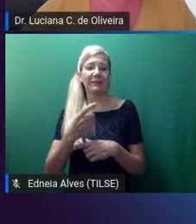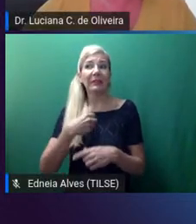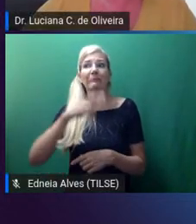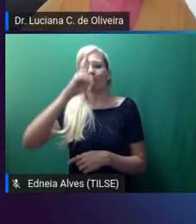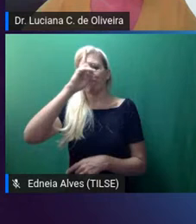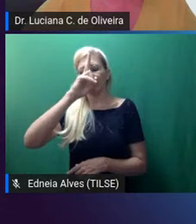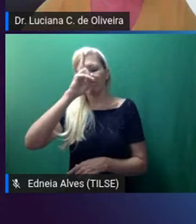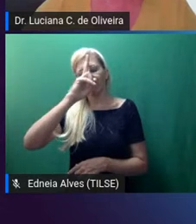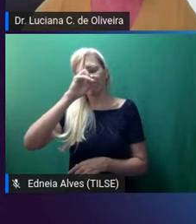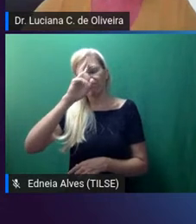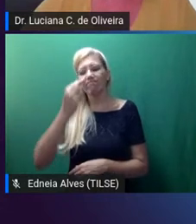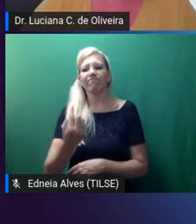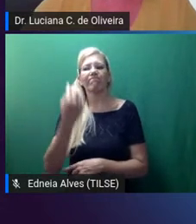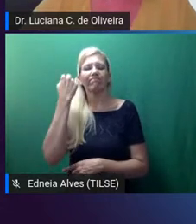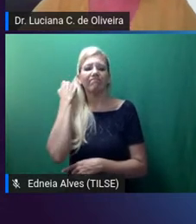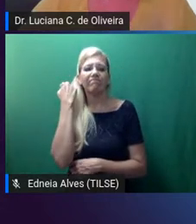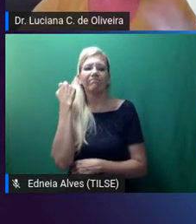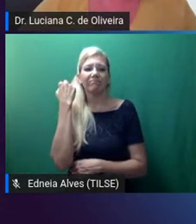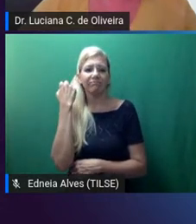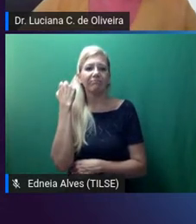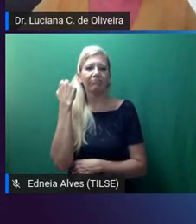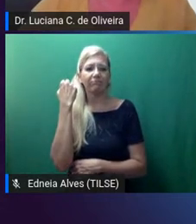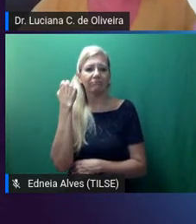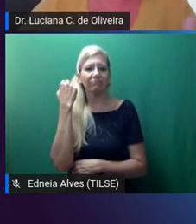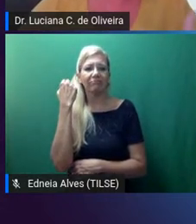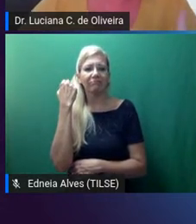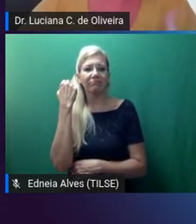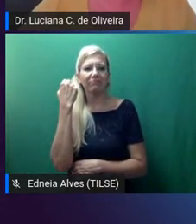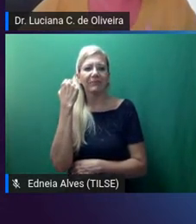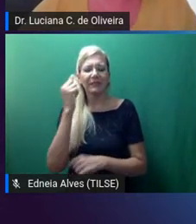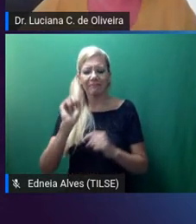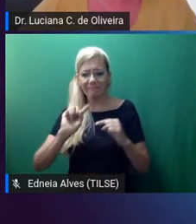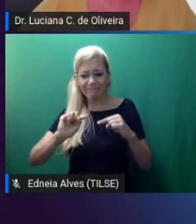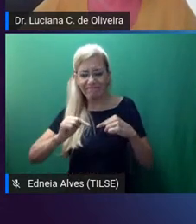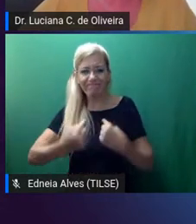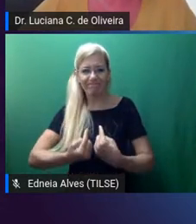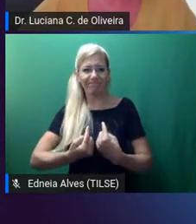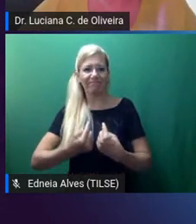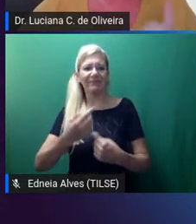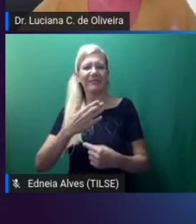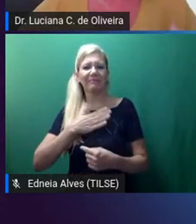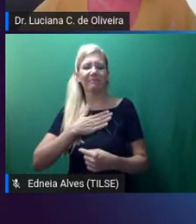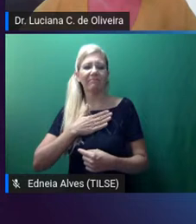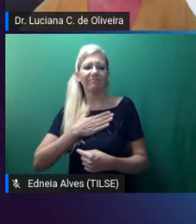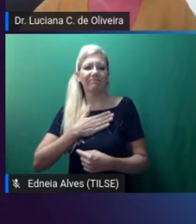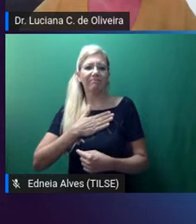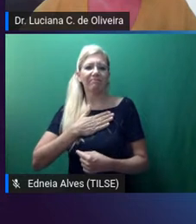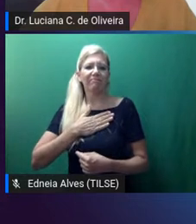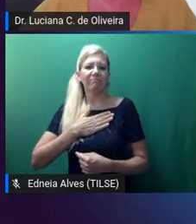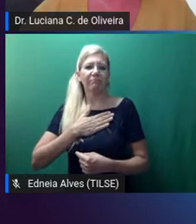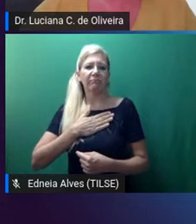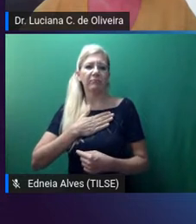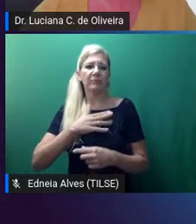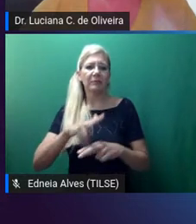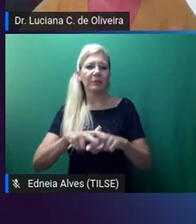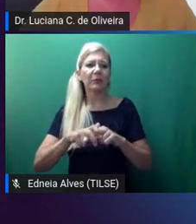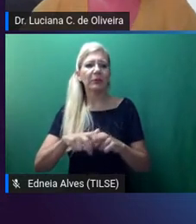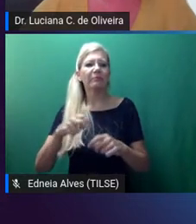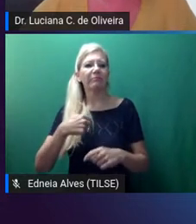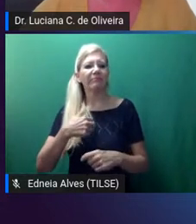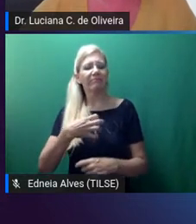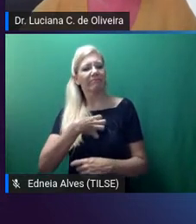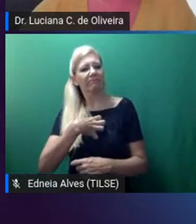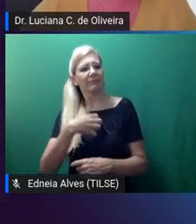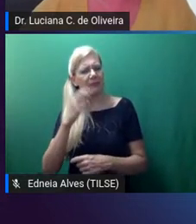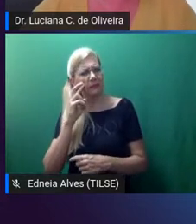that. And it bothers me a lot. And I think that when we